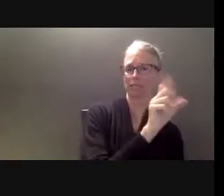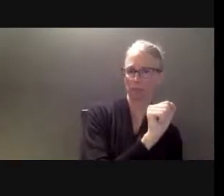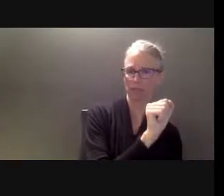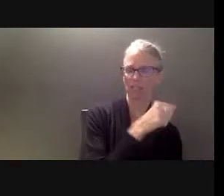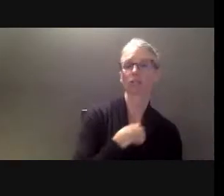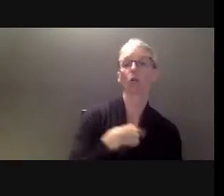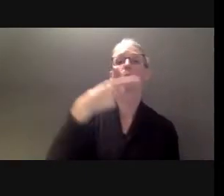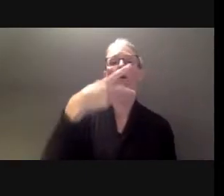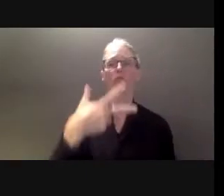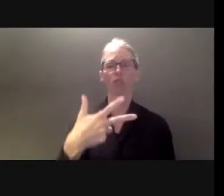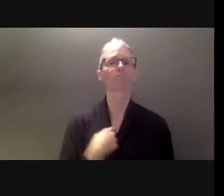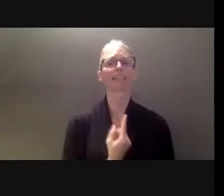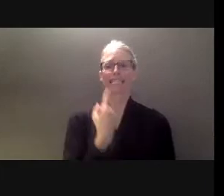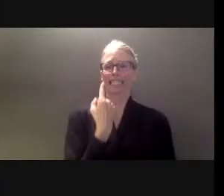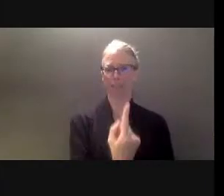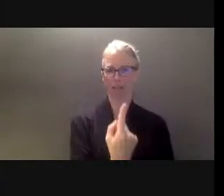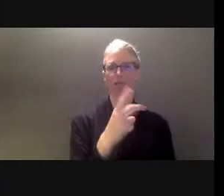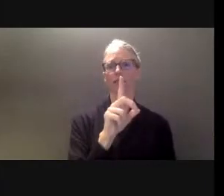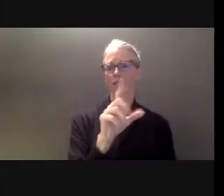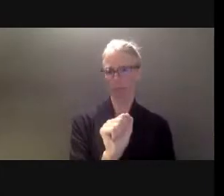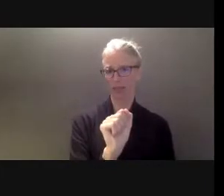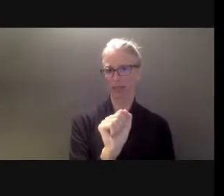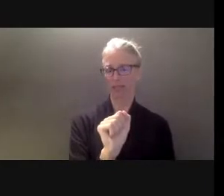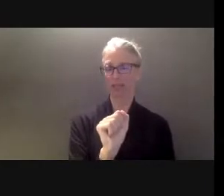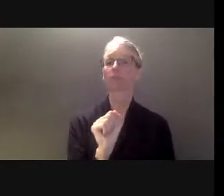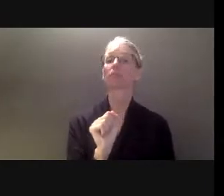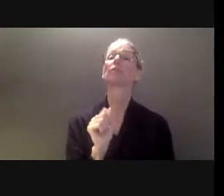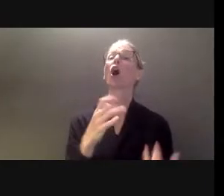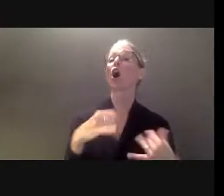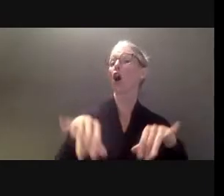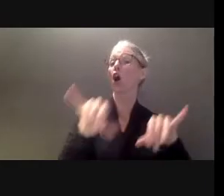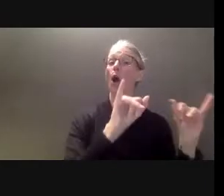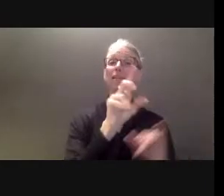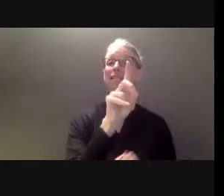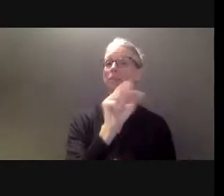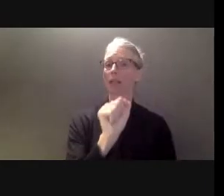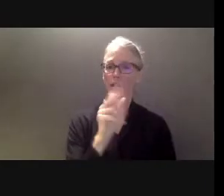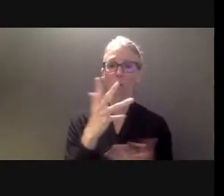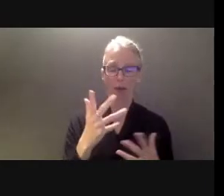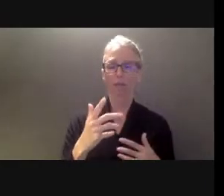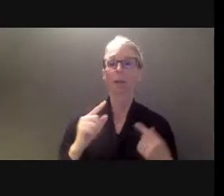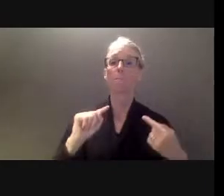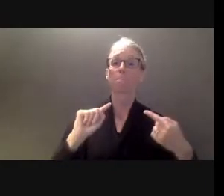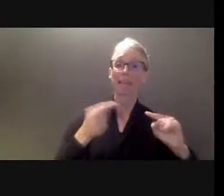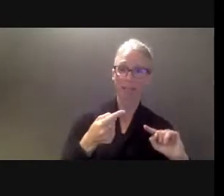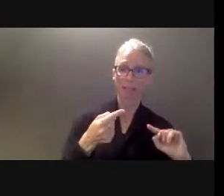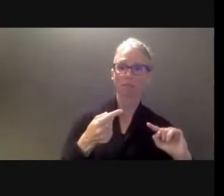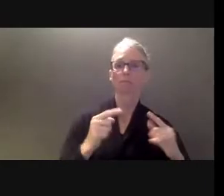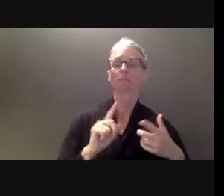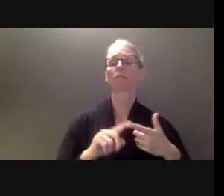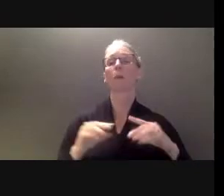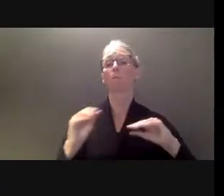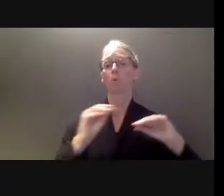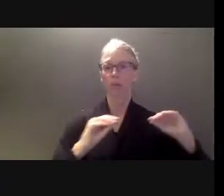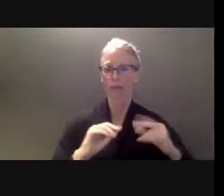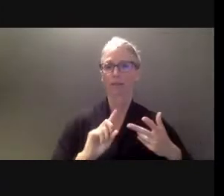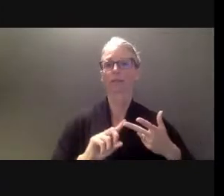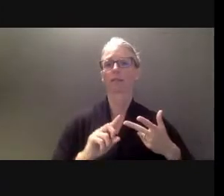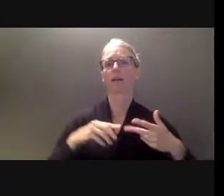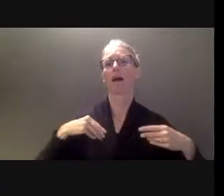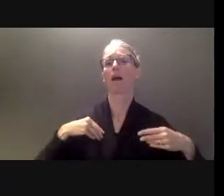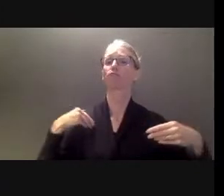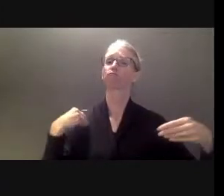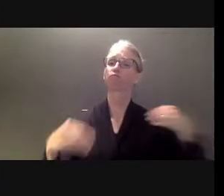disability. The most common reported disabilities were pain, mobility, and flexibility. We also